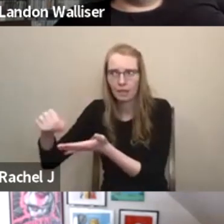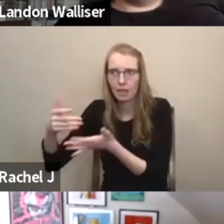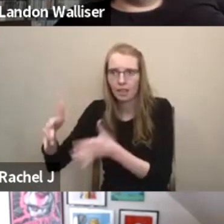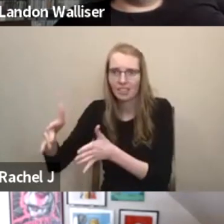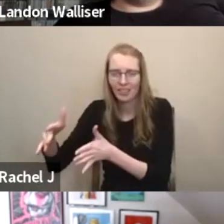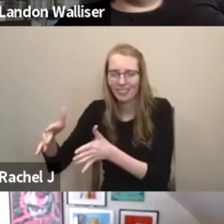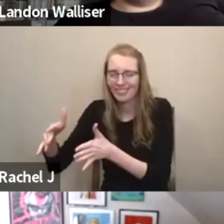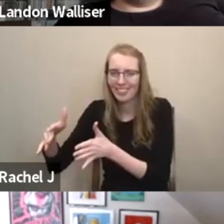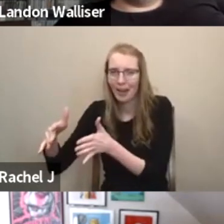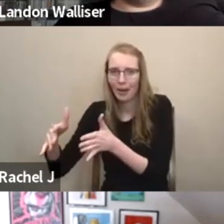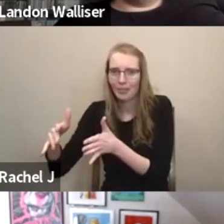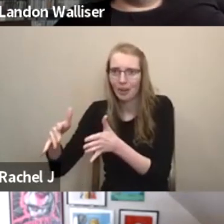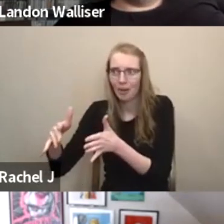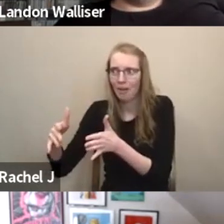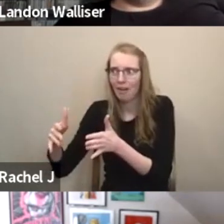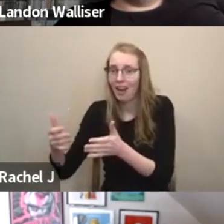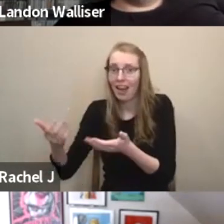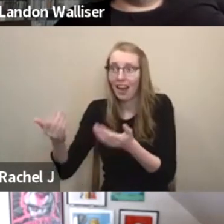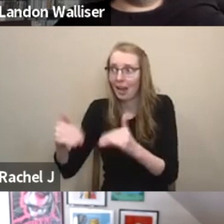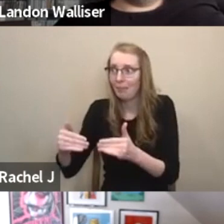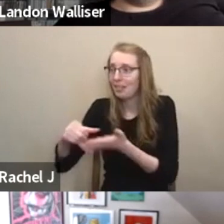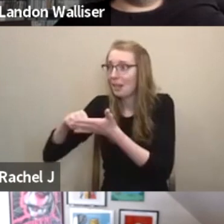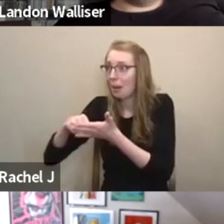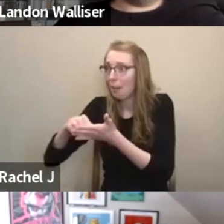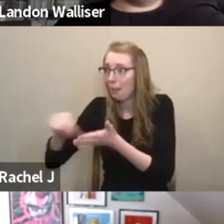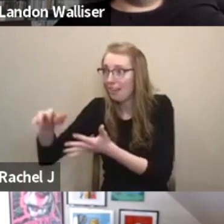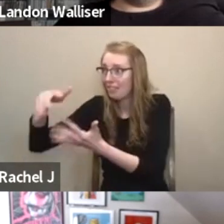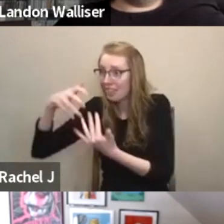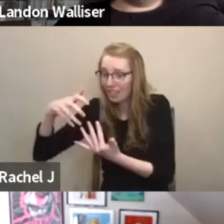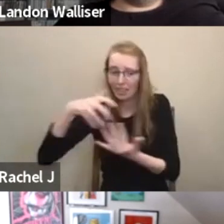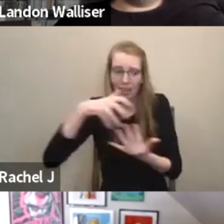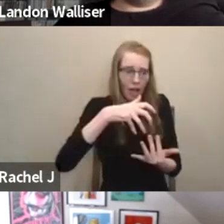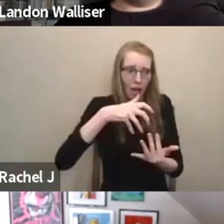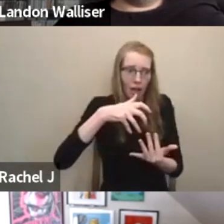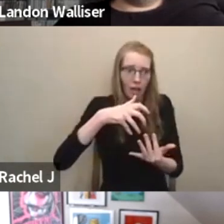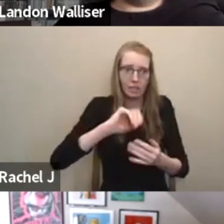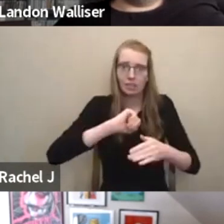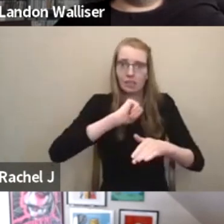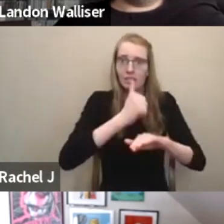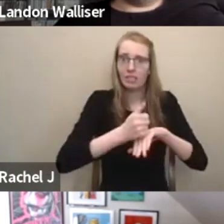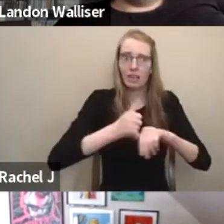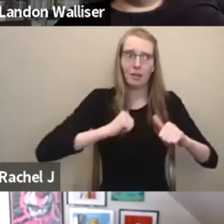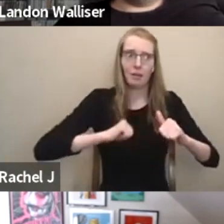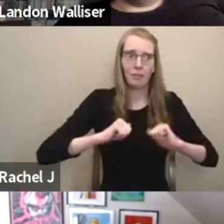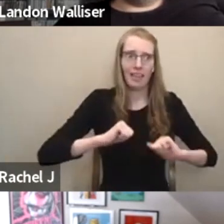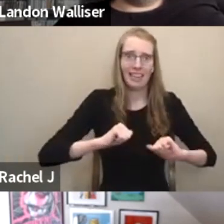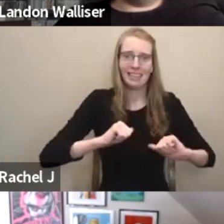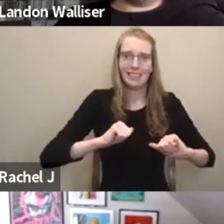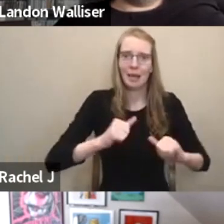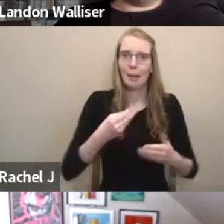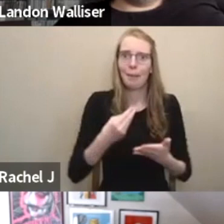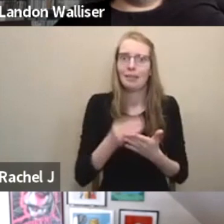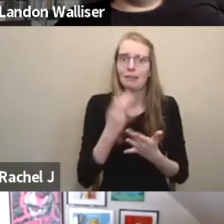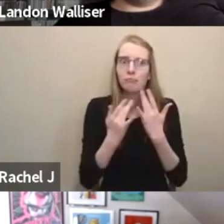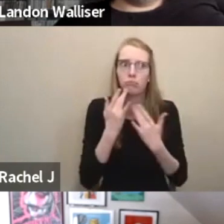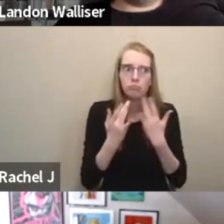ready to be workshopped, I'm like, I don't have any money to do that, but that's great. Because that sucks, right? That doesn't have any,